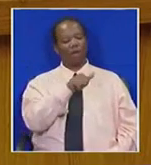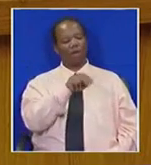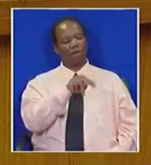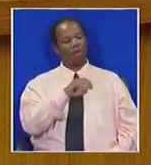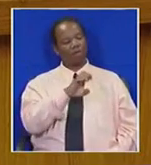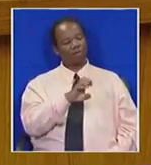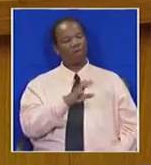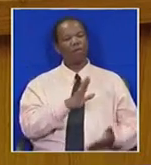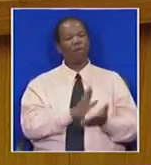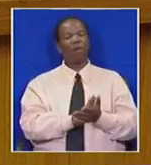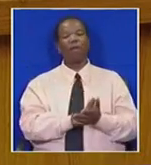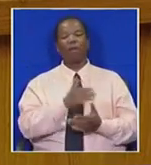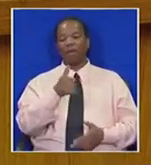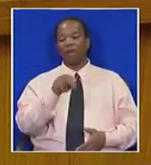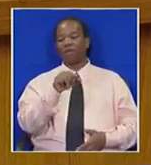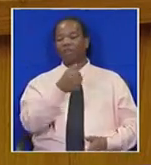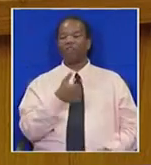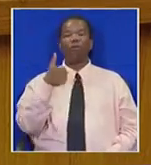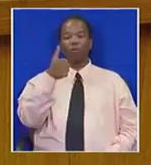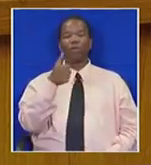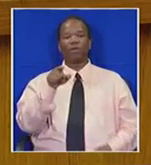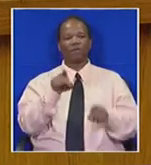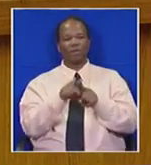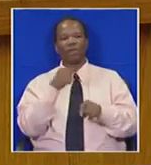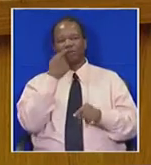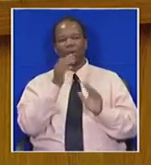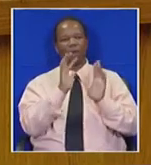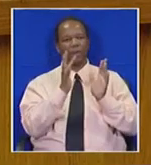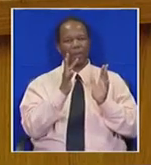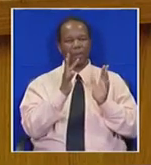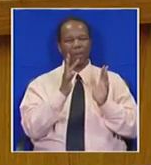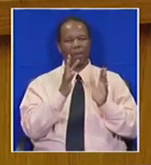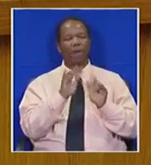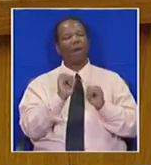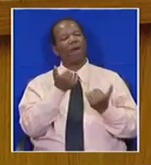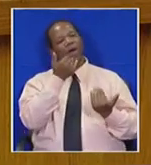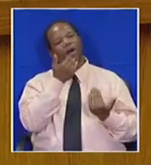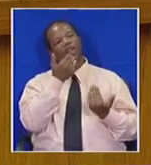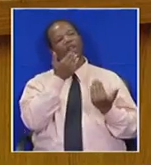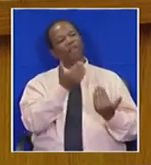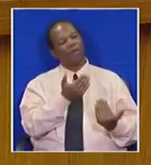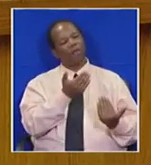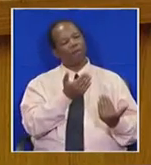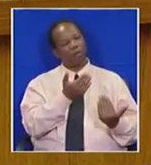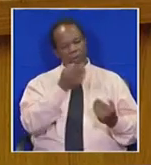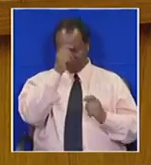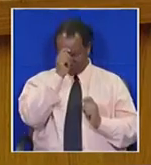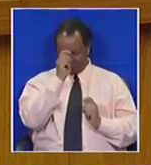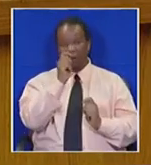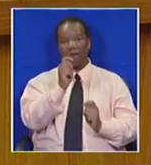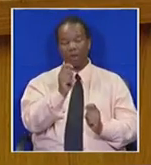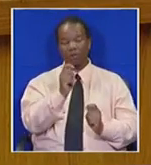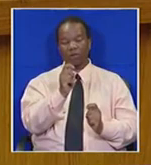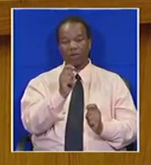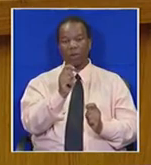has conveyed to you. I would like to join the Chief Whip too in thanking you in acknowledging the contribution of former